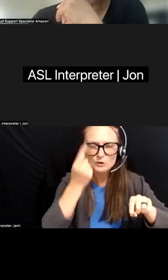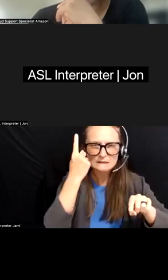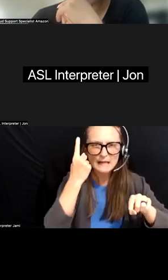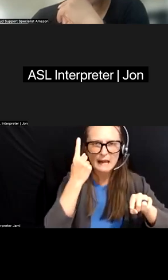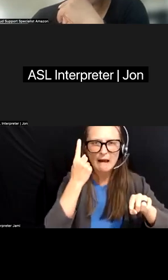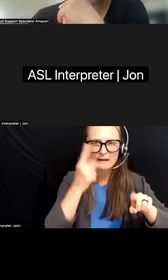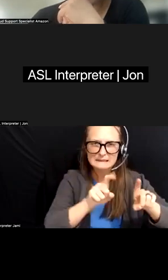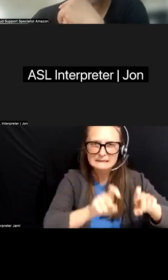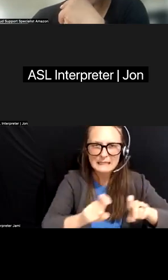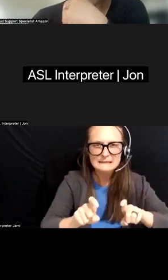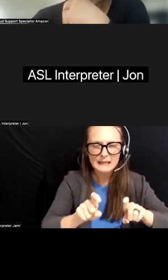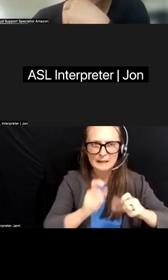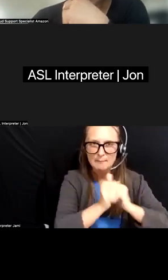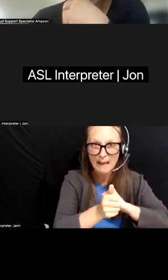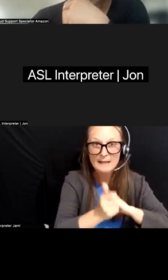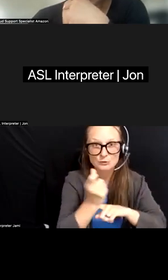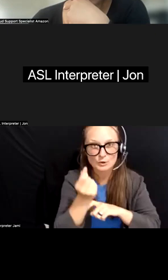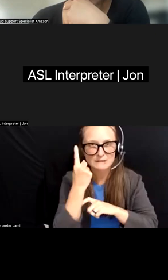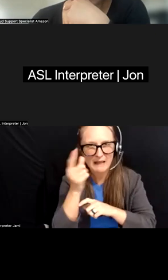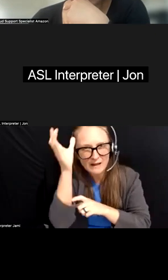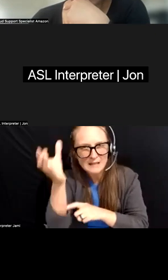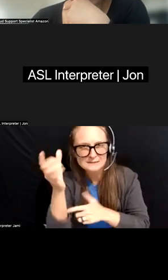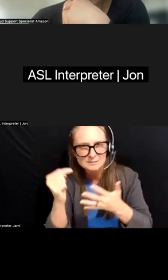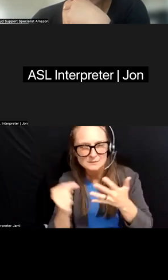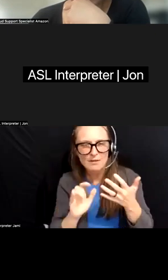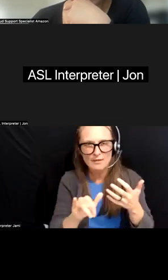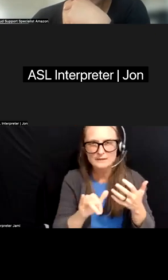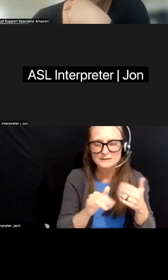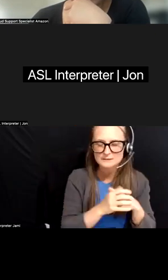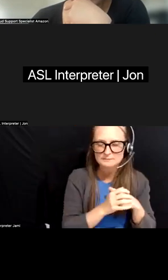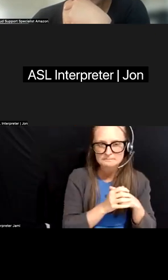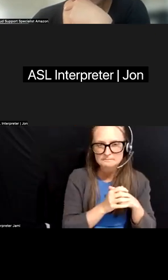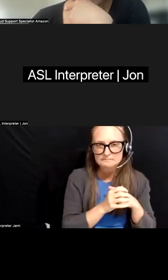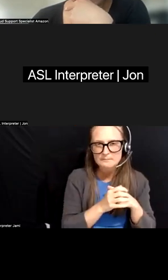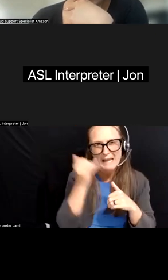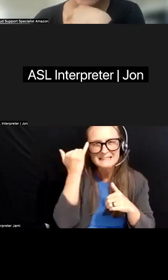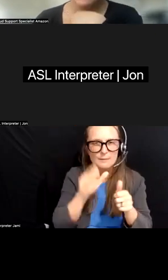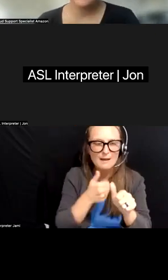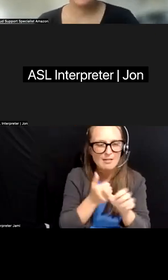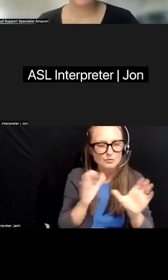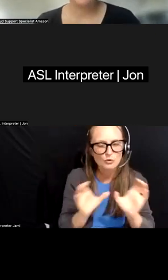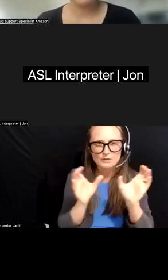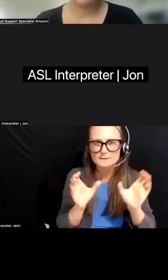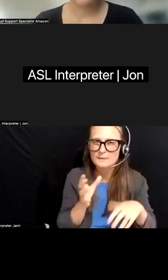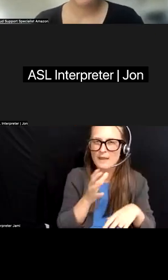and so forth. So that's the idea behind the certifications, and it's industry